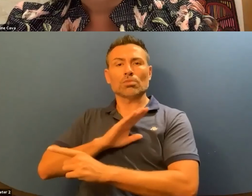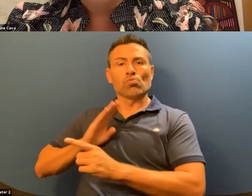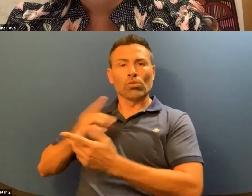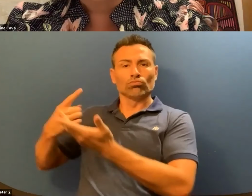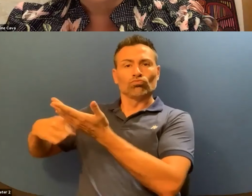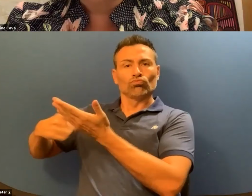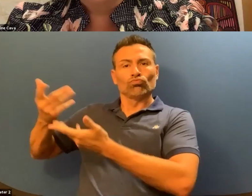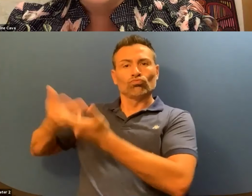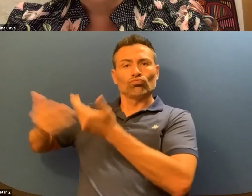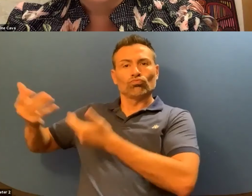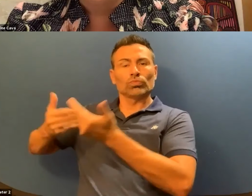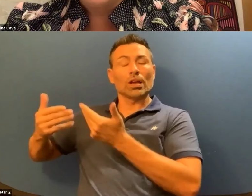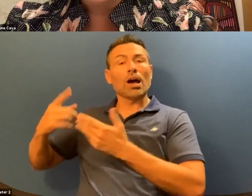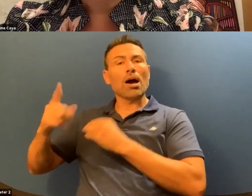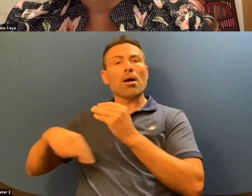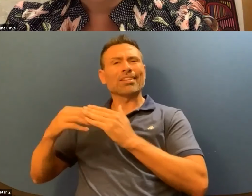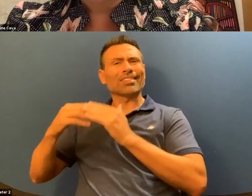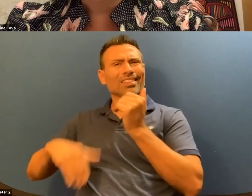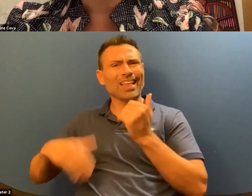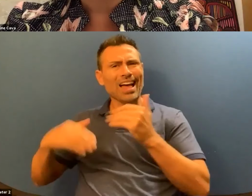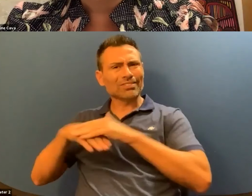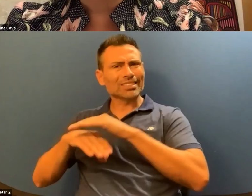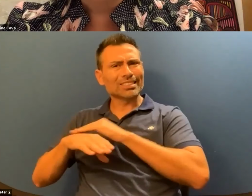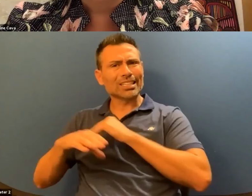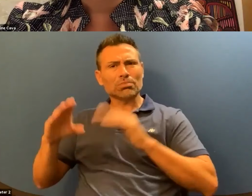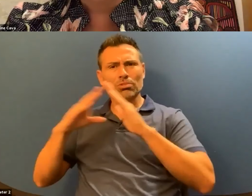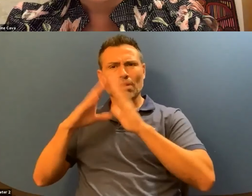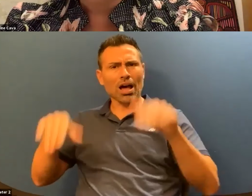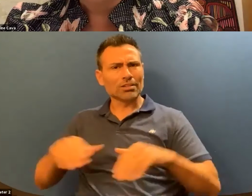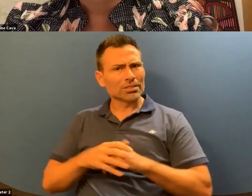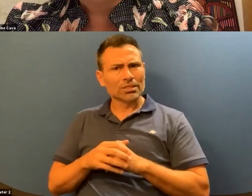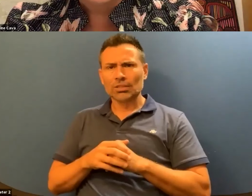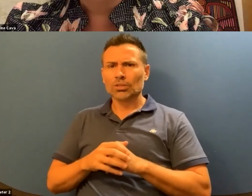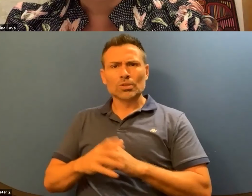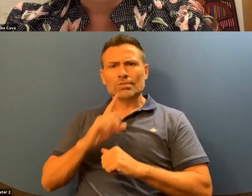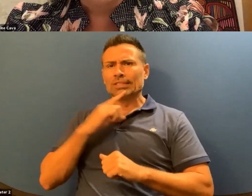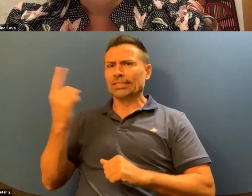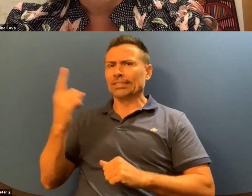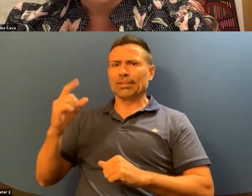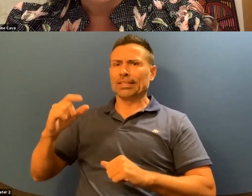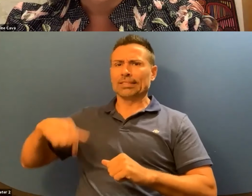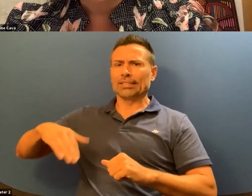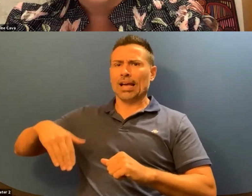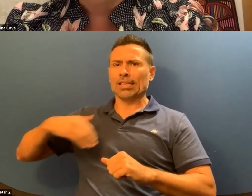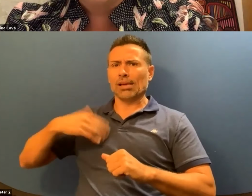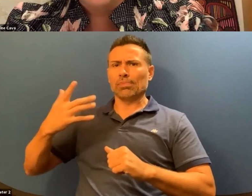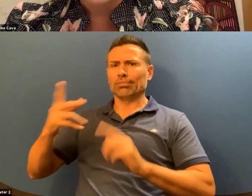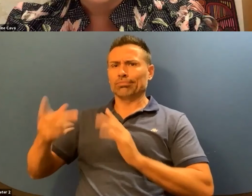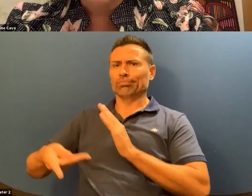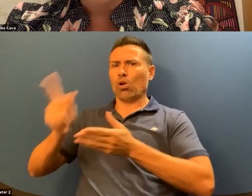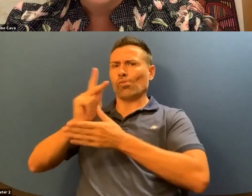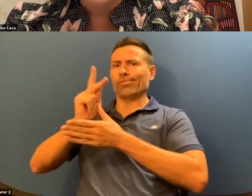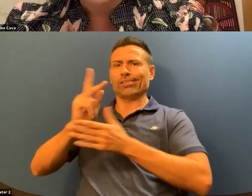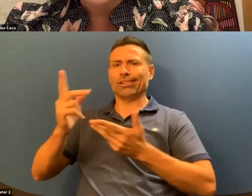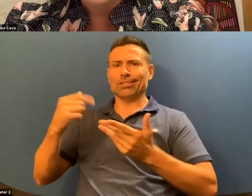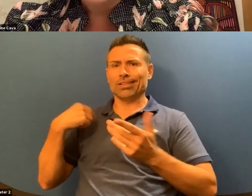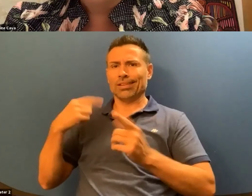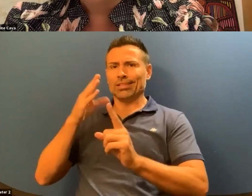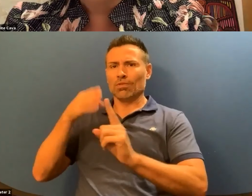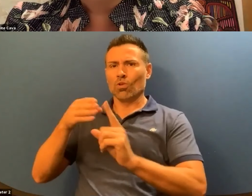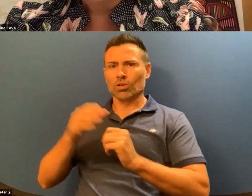lack of accessible housing. So it is really something that I do not think has been adequately prioritized as we've focused on